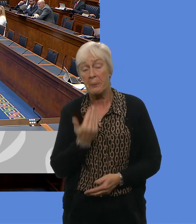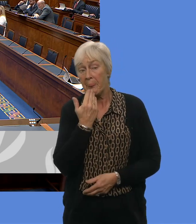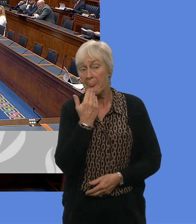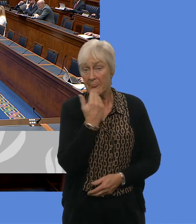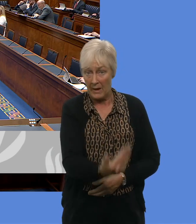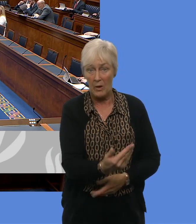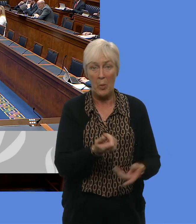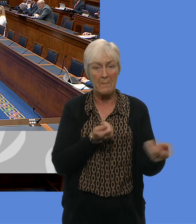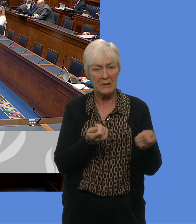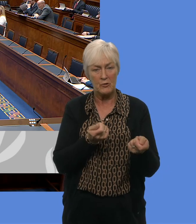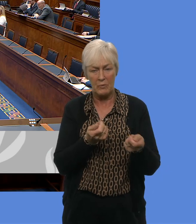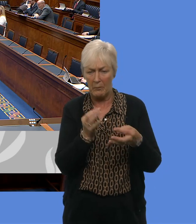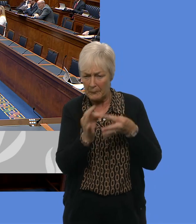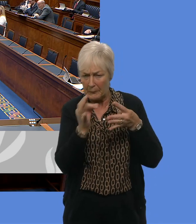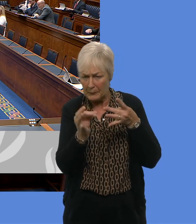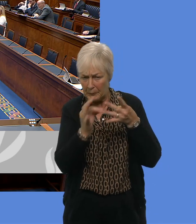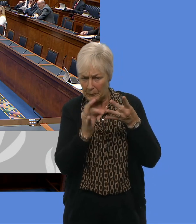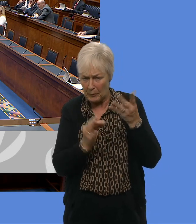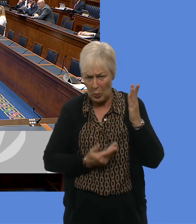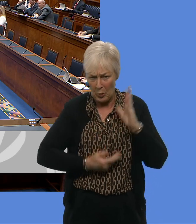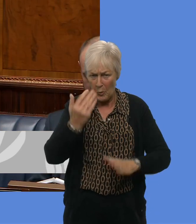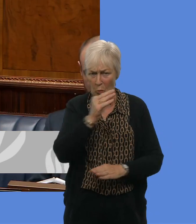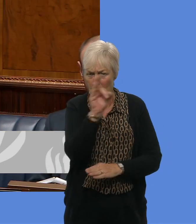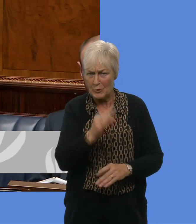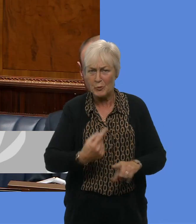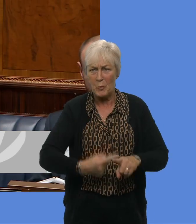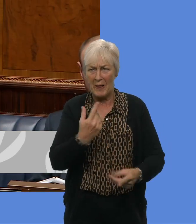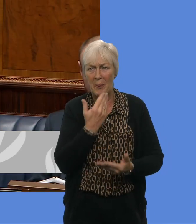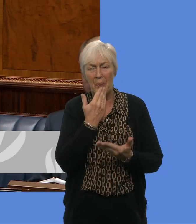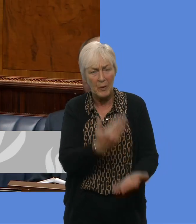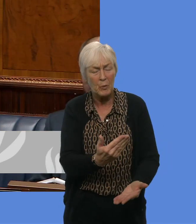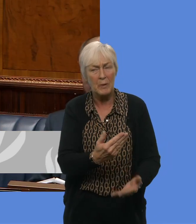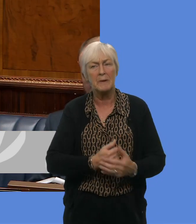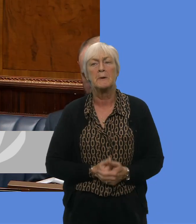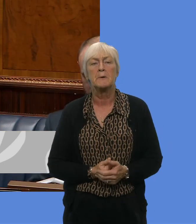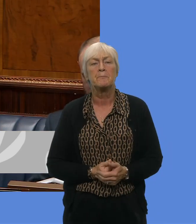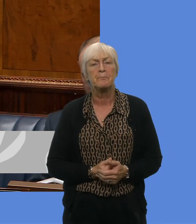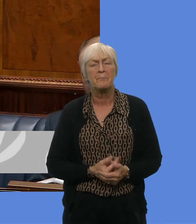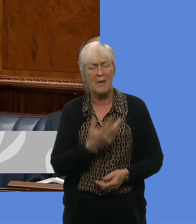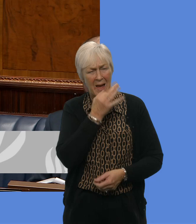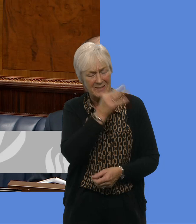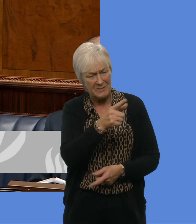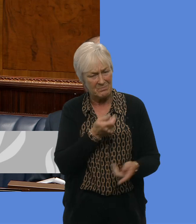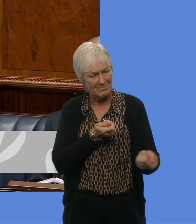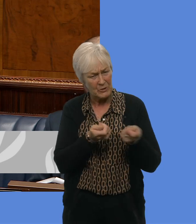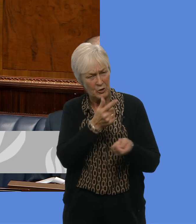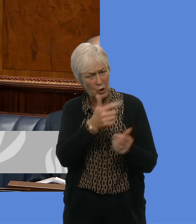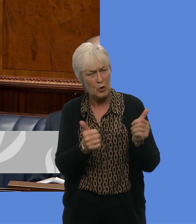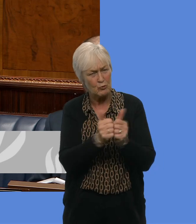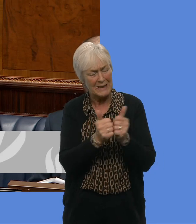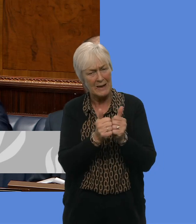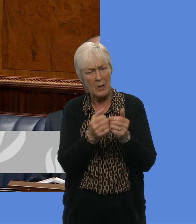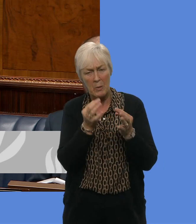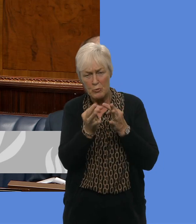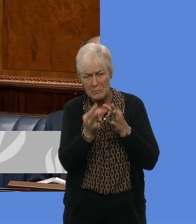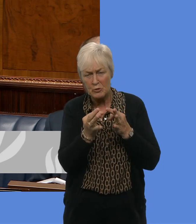Minister for working so diligently and quickly through his questions. Could I ask, would the Minister not agree that the principals of